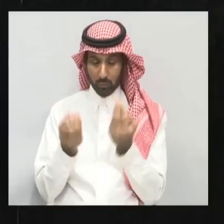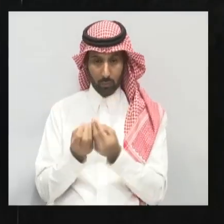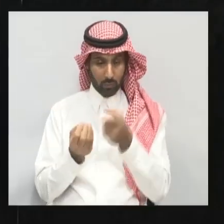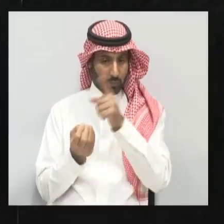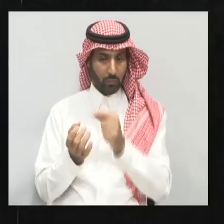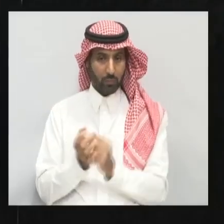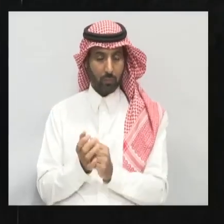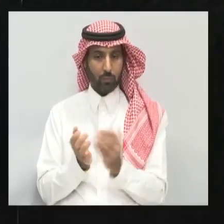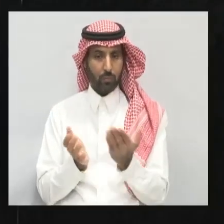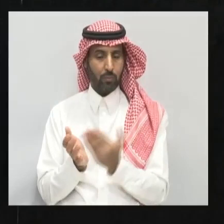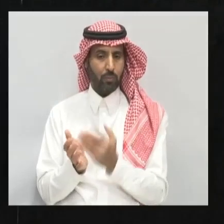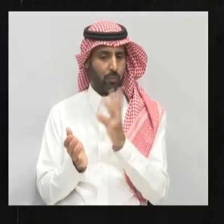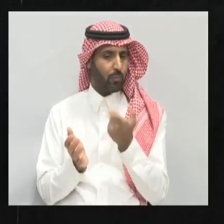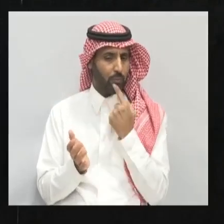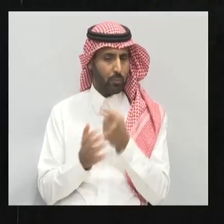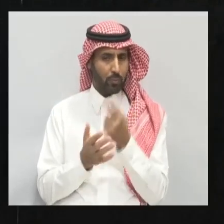this,